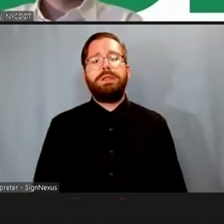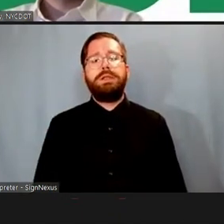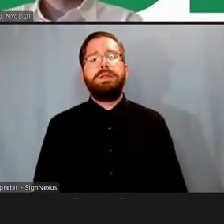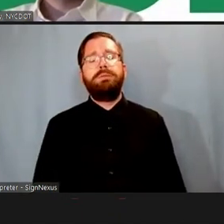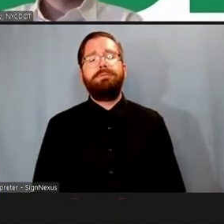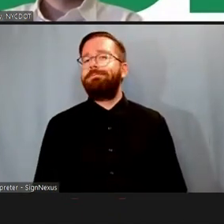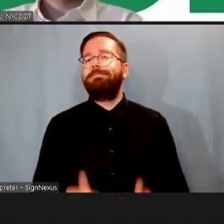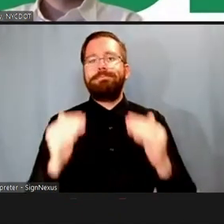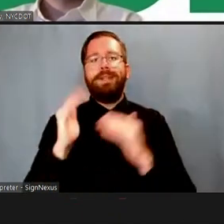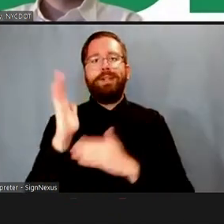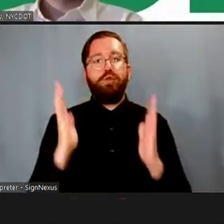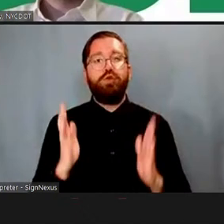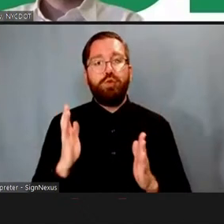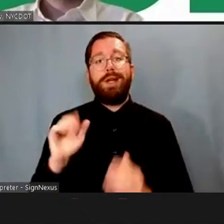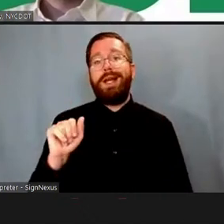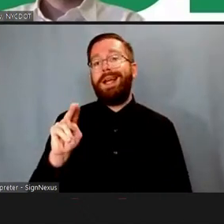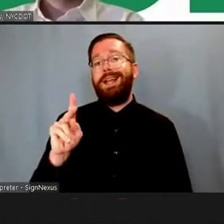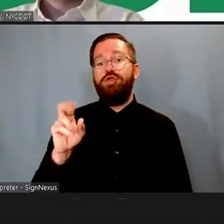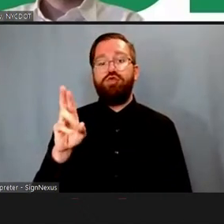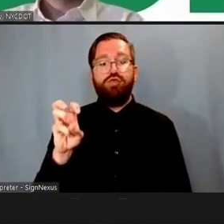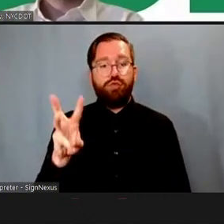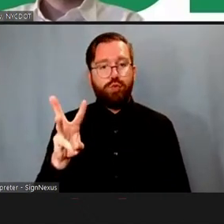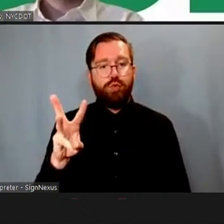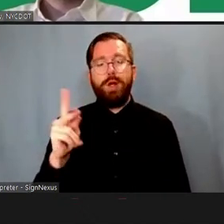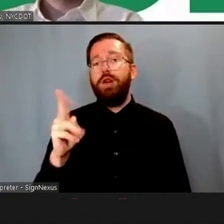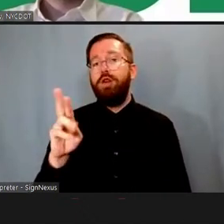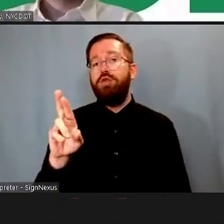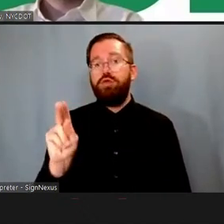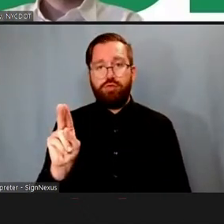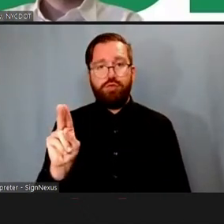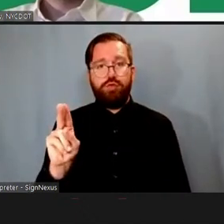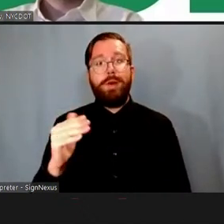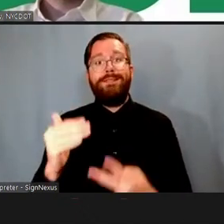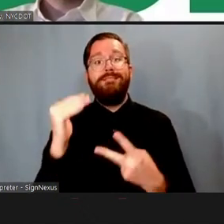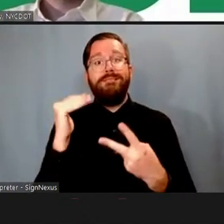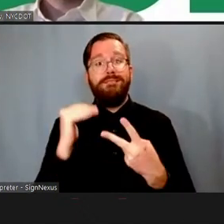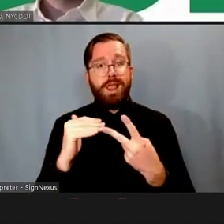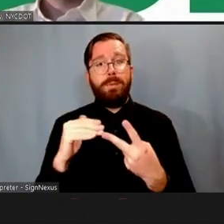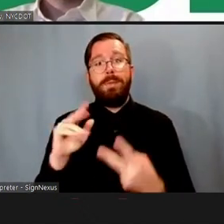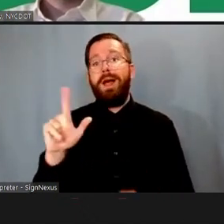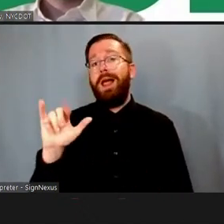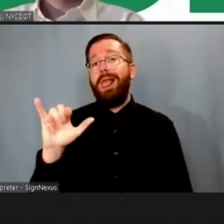our next speaker is andrew krug followed by lisa martin